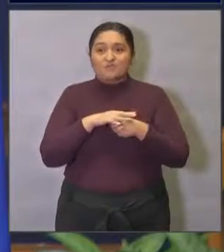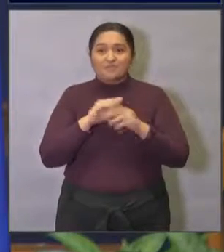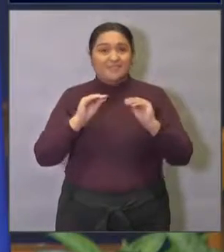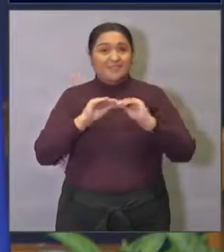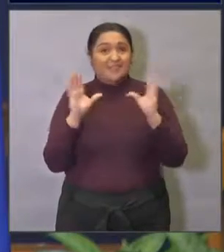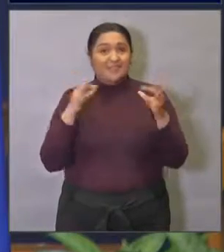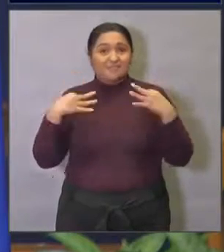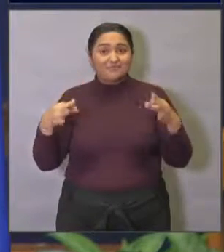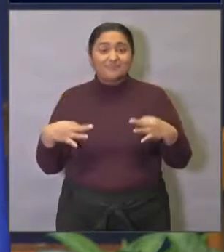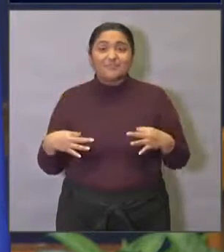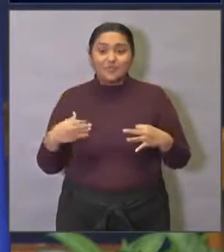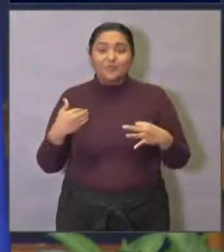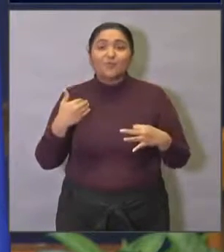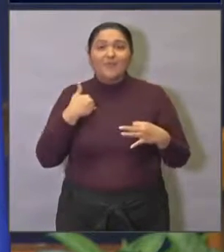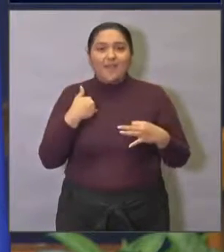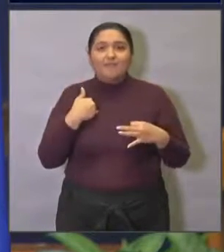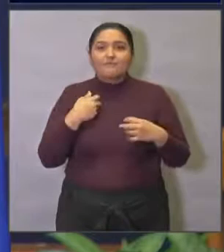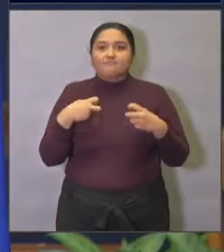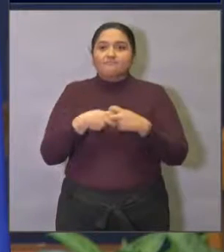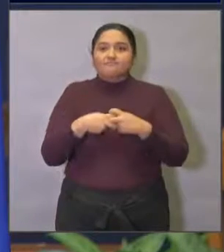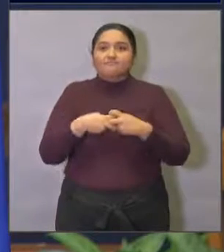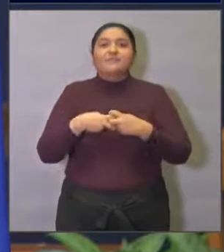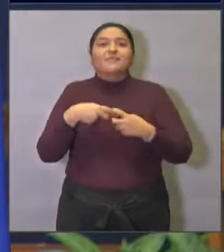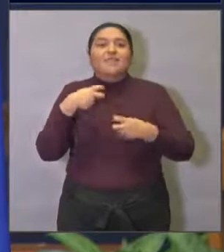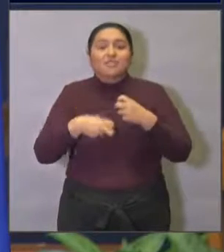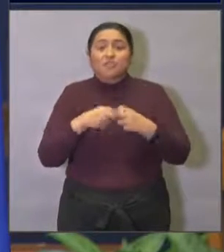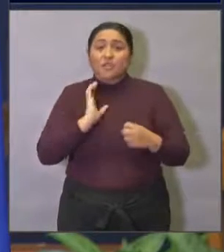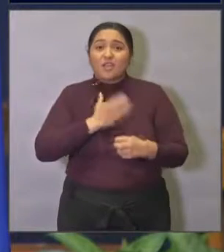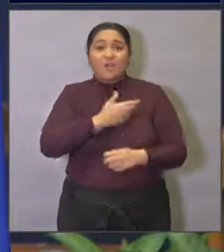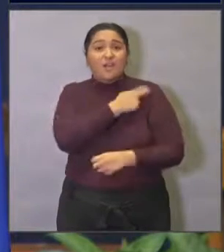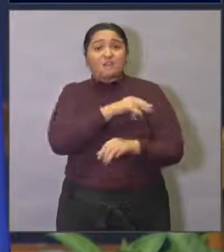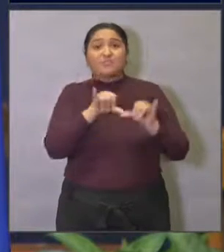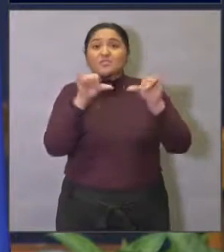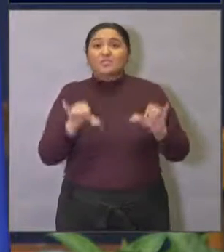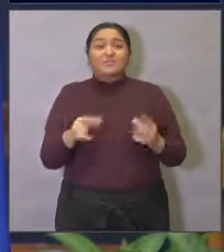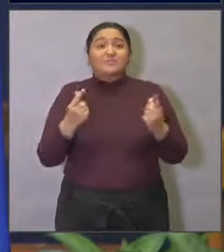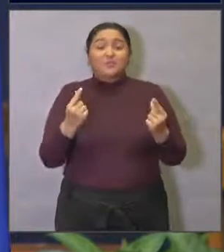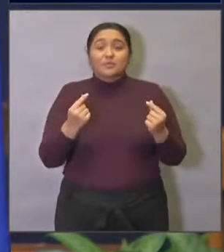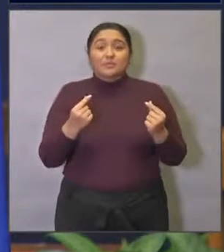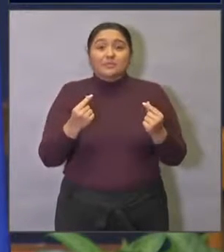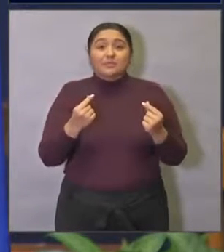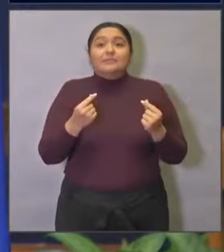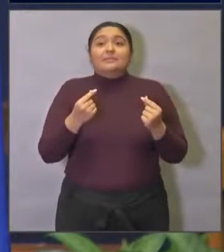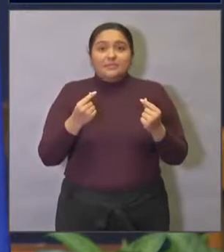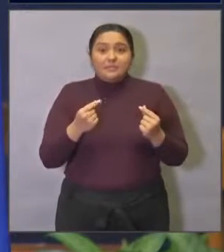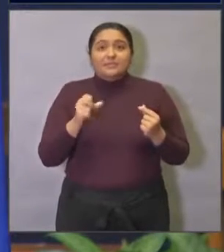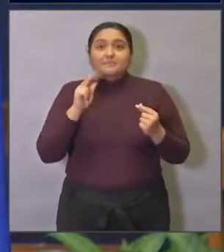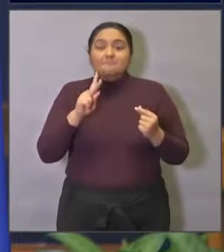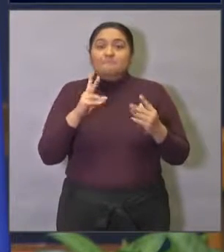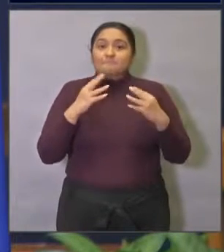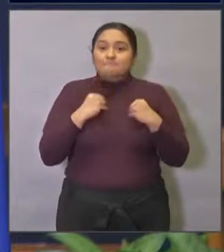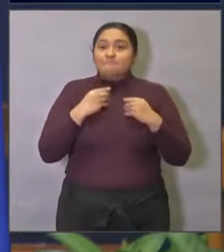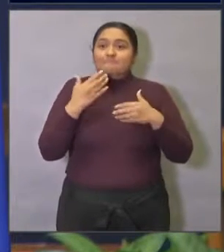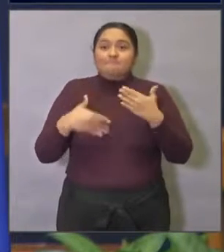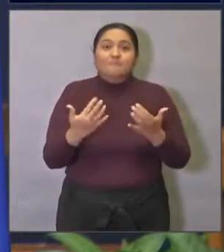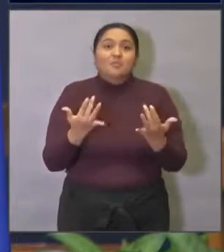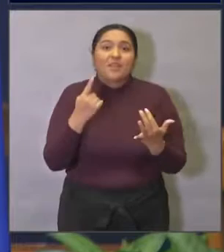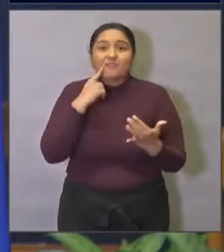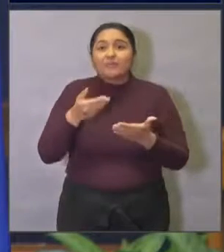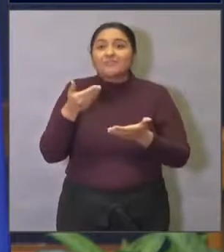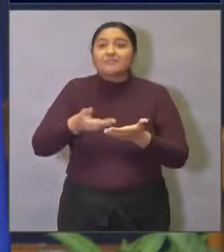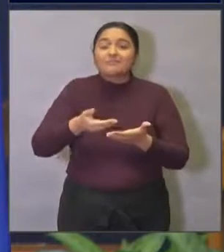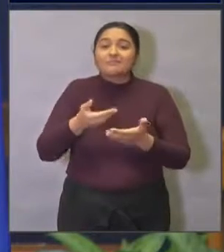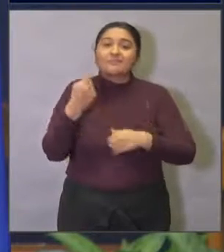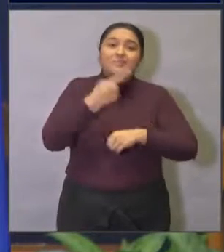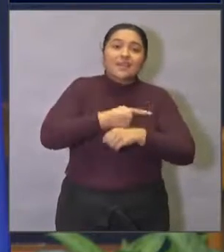a problem, and at this point, all our hospital systems can do is brace for these days and weeks to come. Our emergency rooms